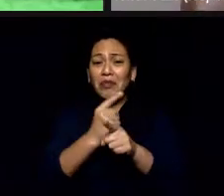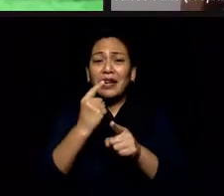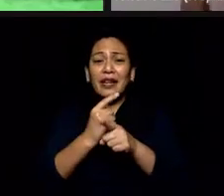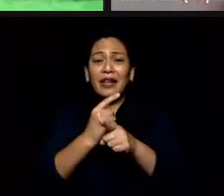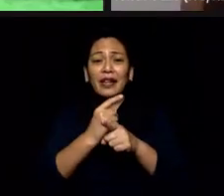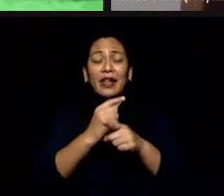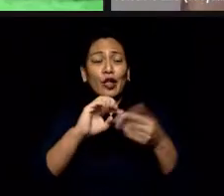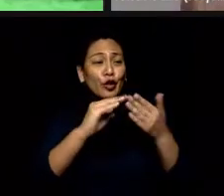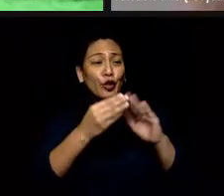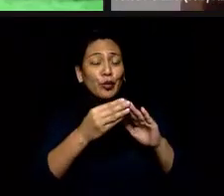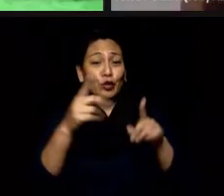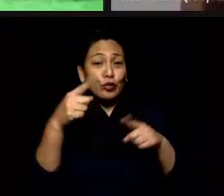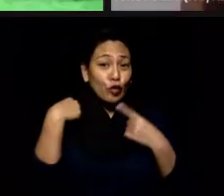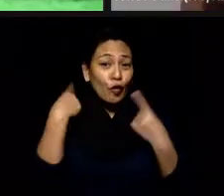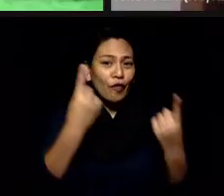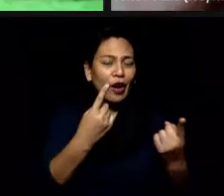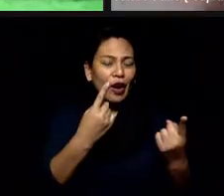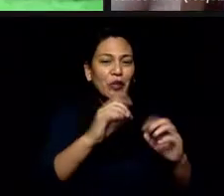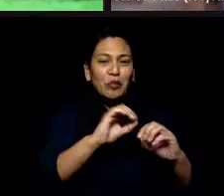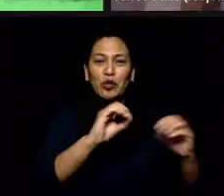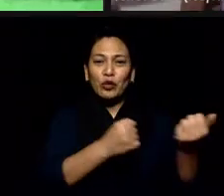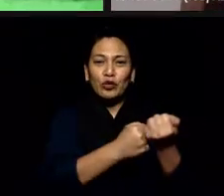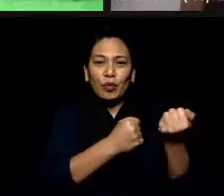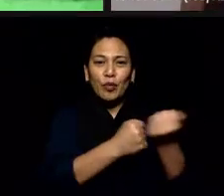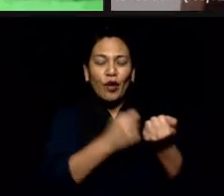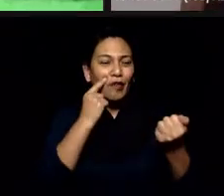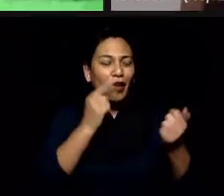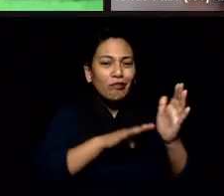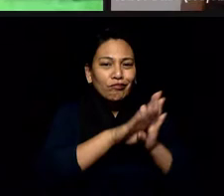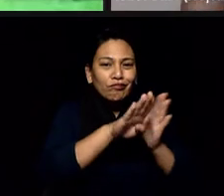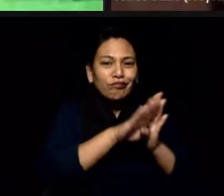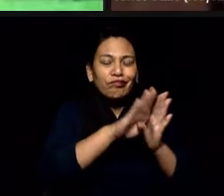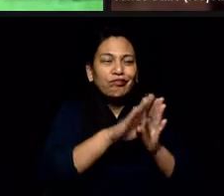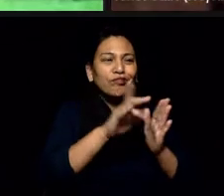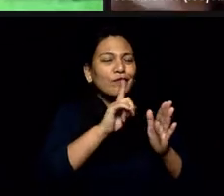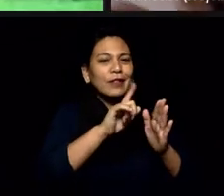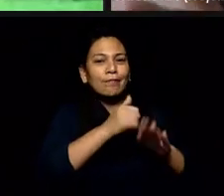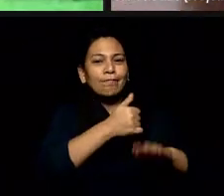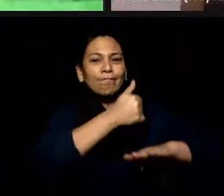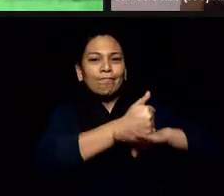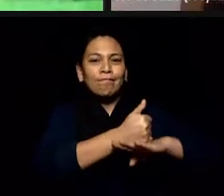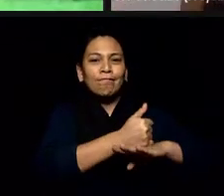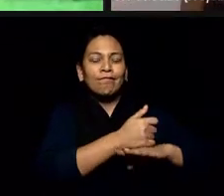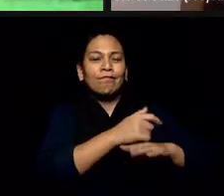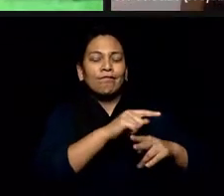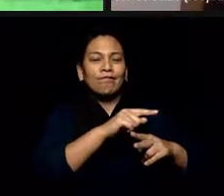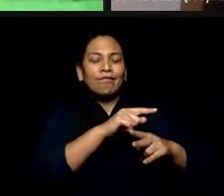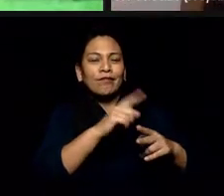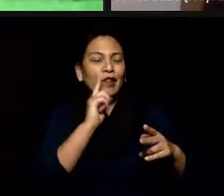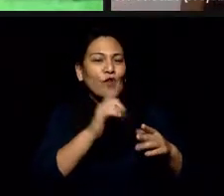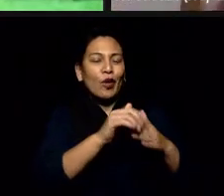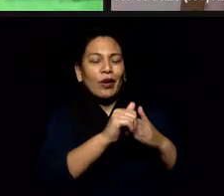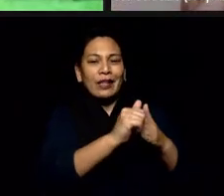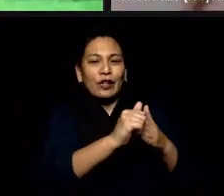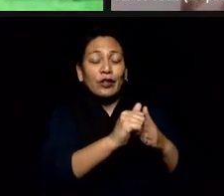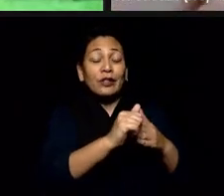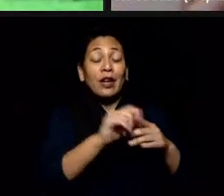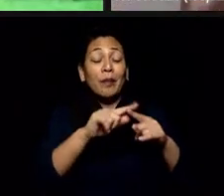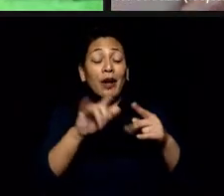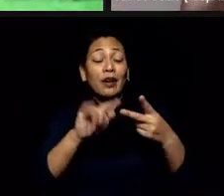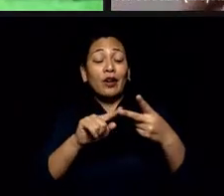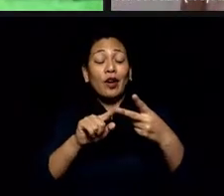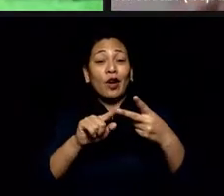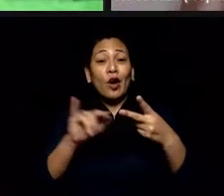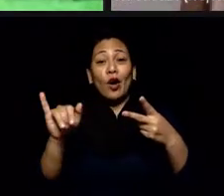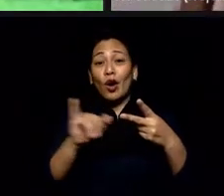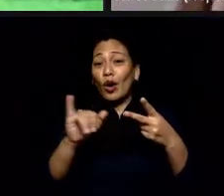have not had the support and opportunities to really build a deep bench on one level, but on the other level, we're assuming that there